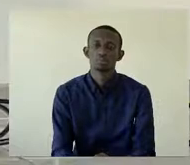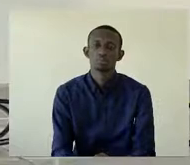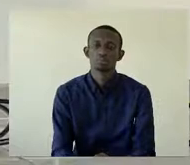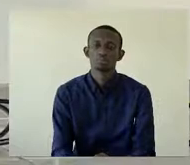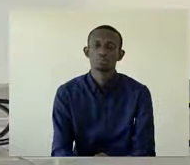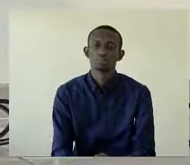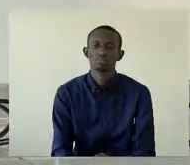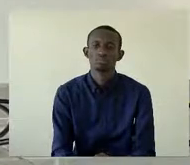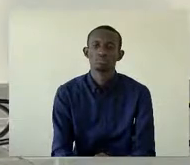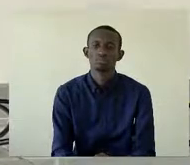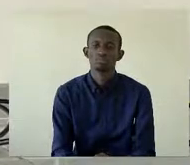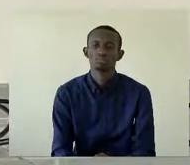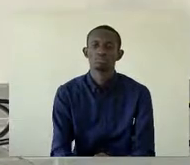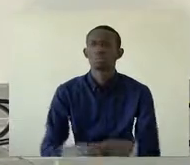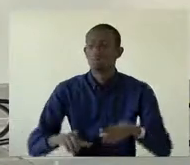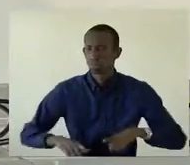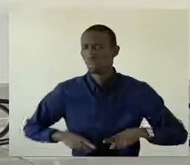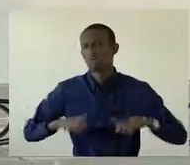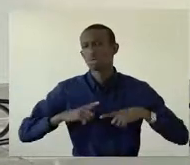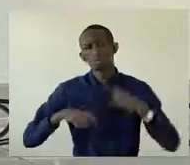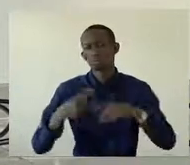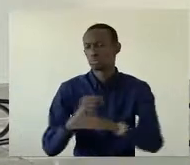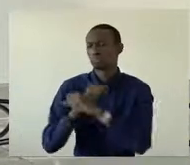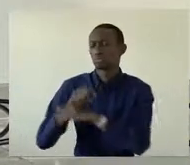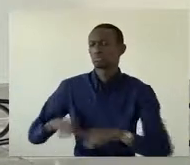regrowing, to keep alive, if I would use the word.